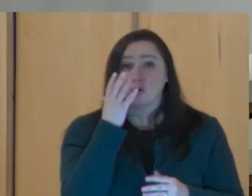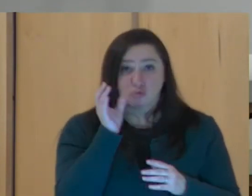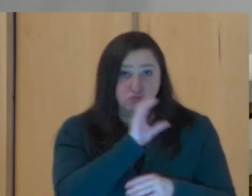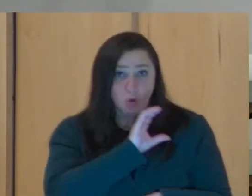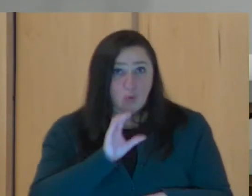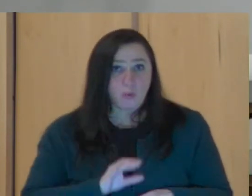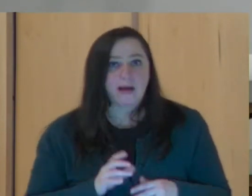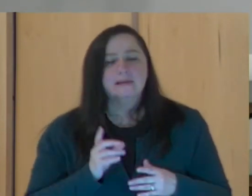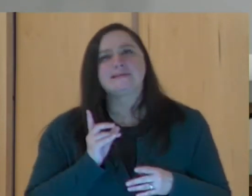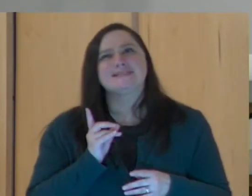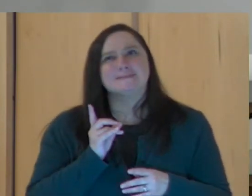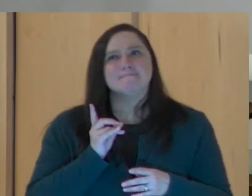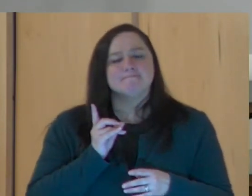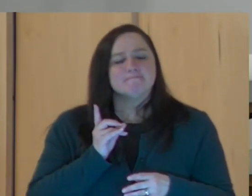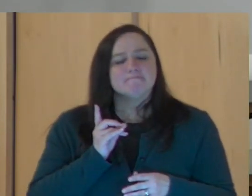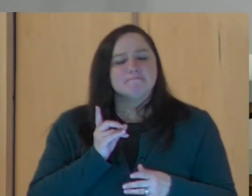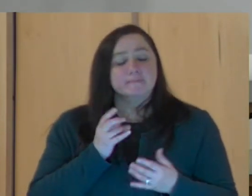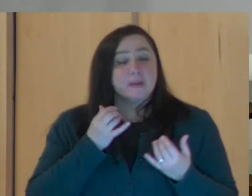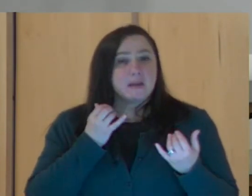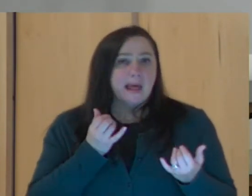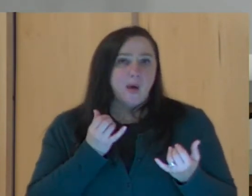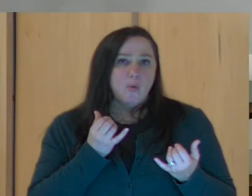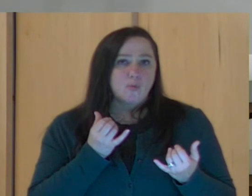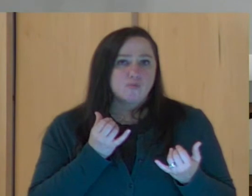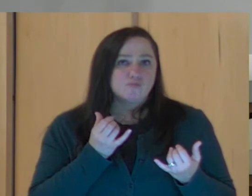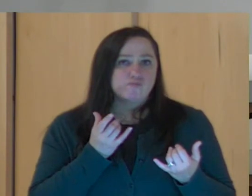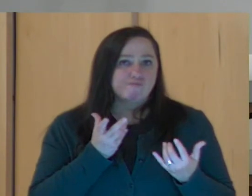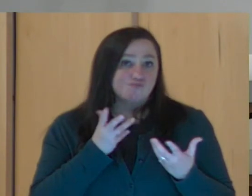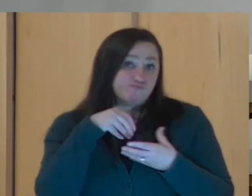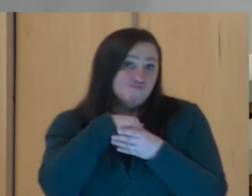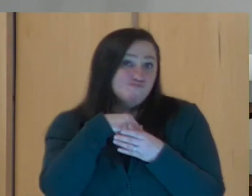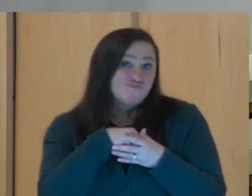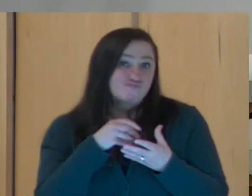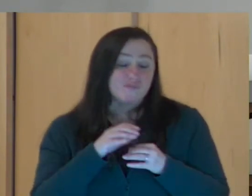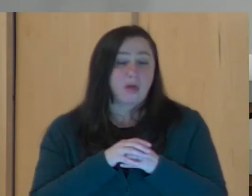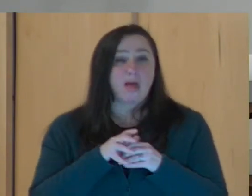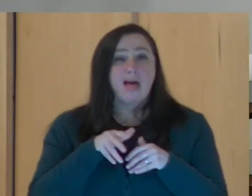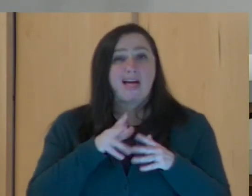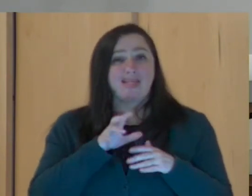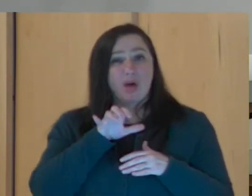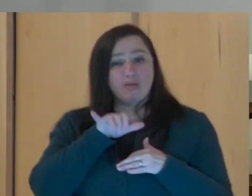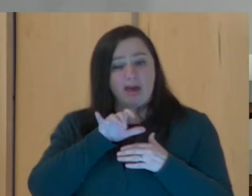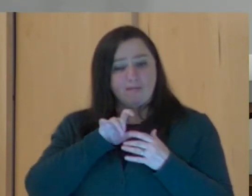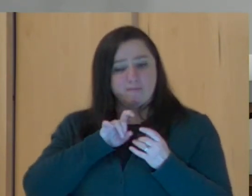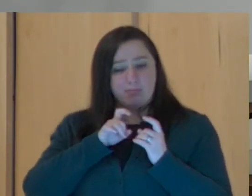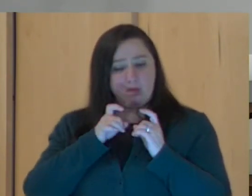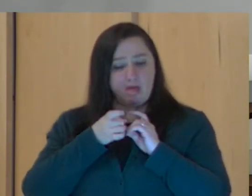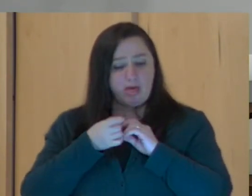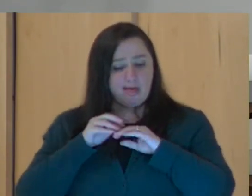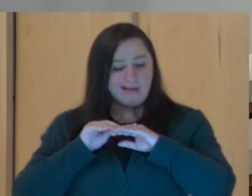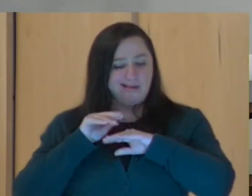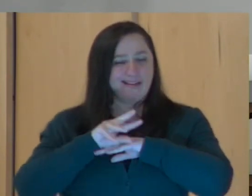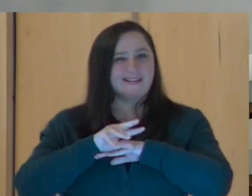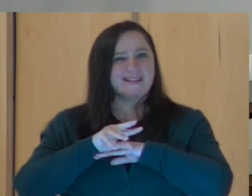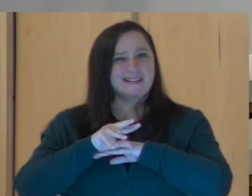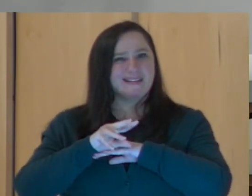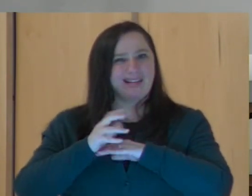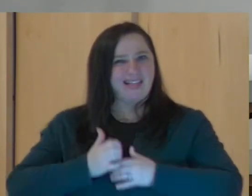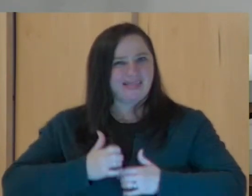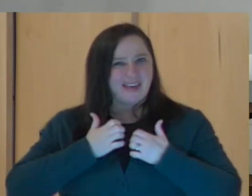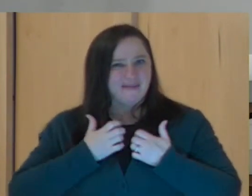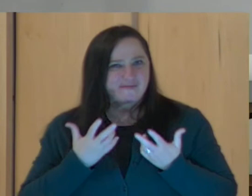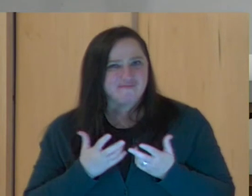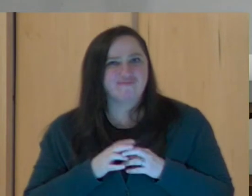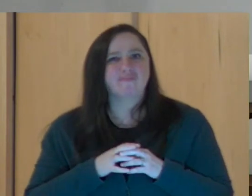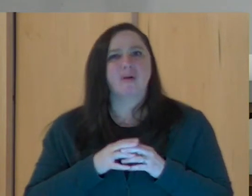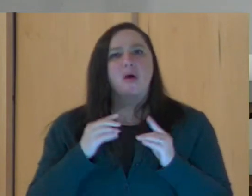is what he now held inside, and that then changed the way he lived. Again, the word